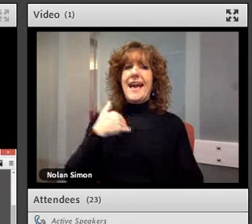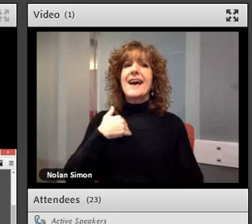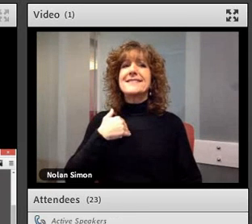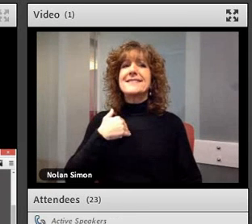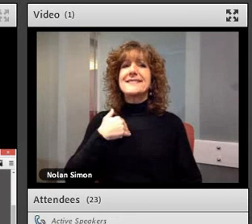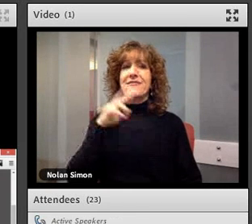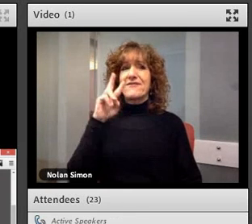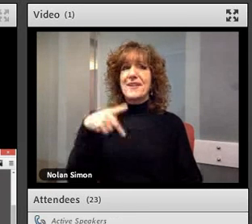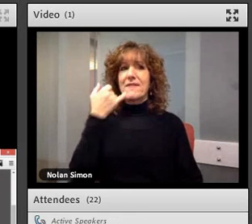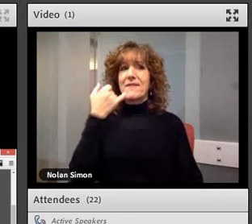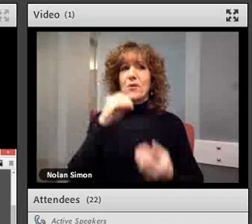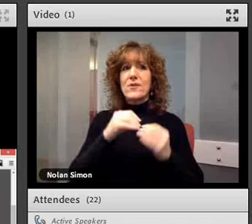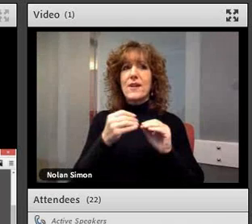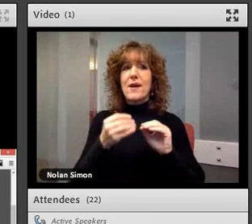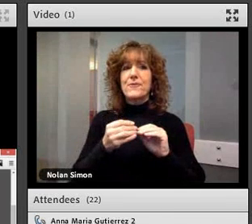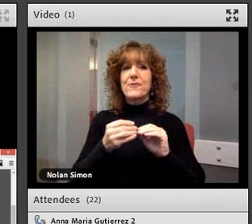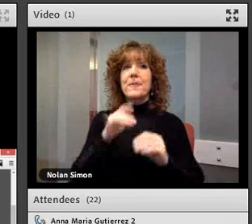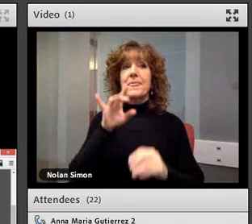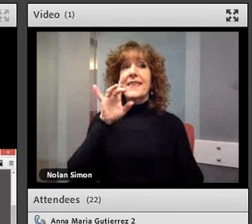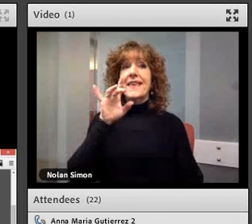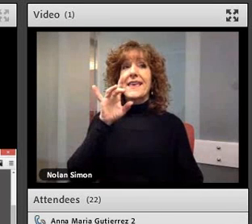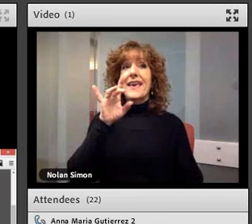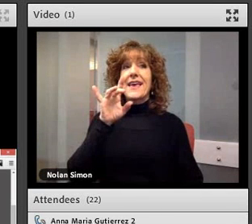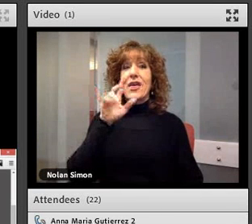here. Do you have the VP? Oh,